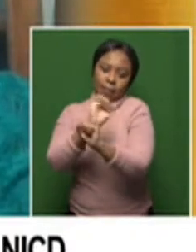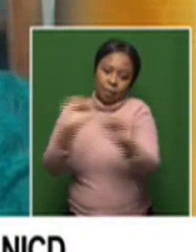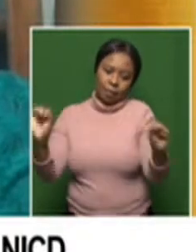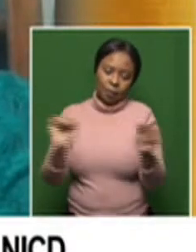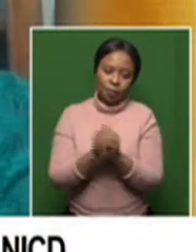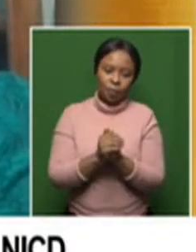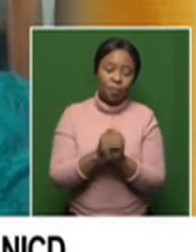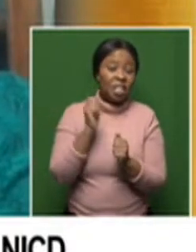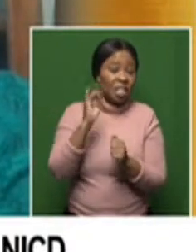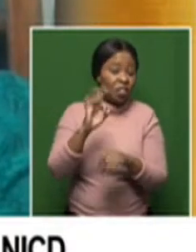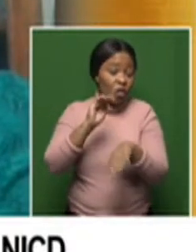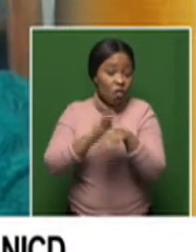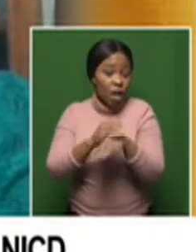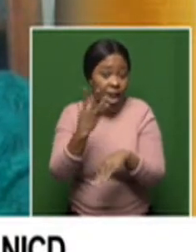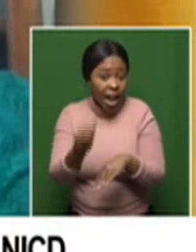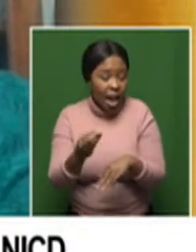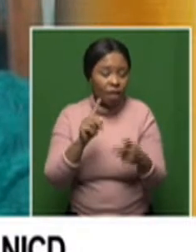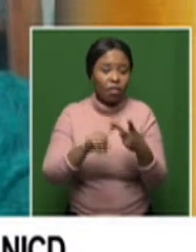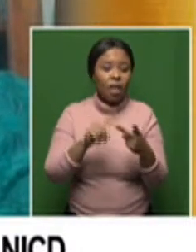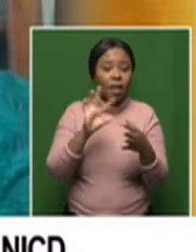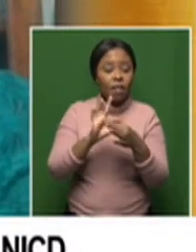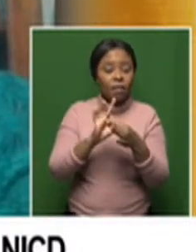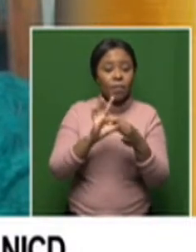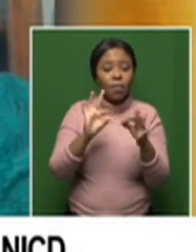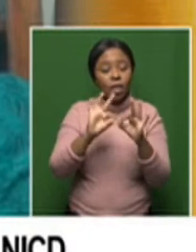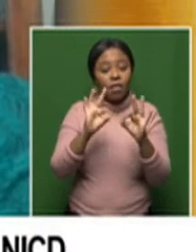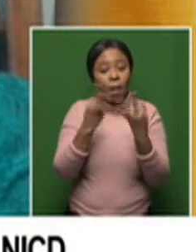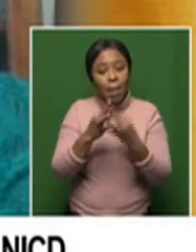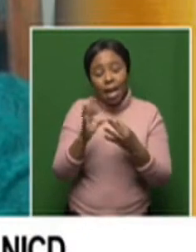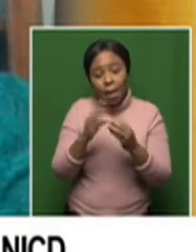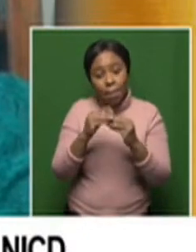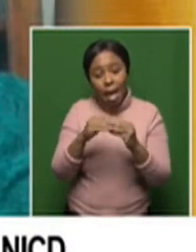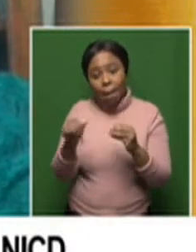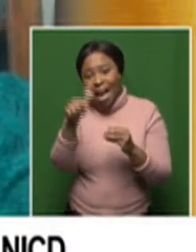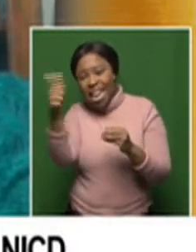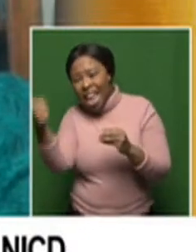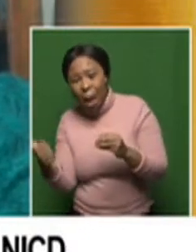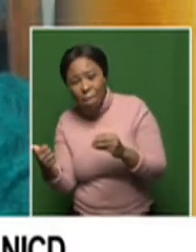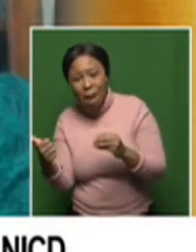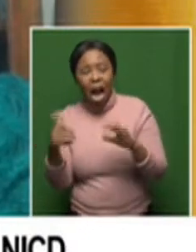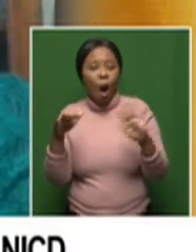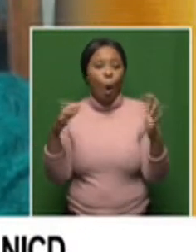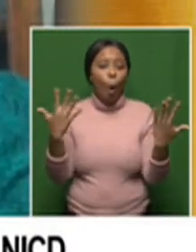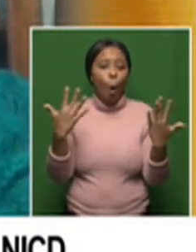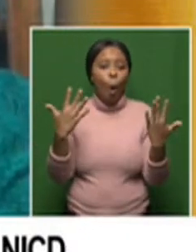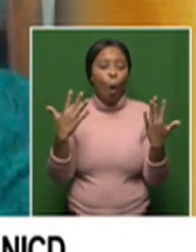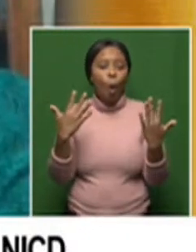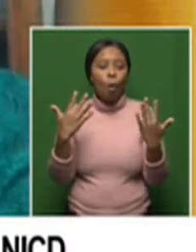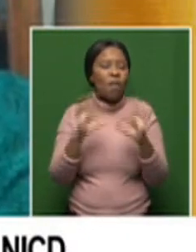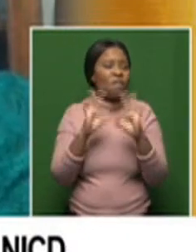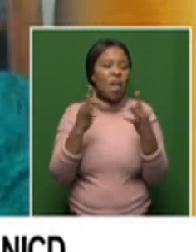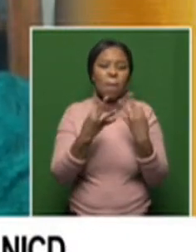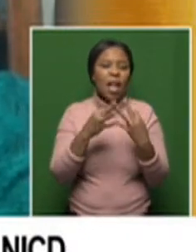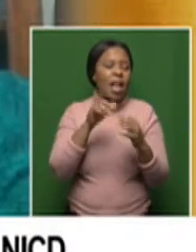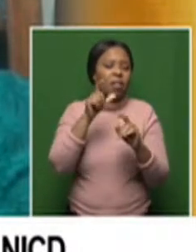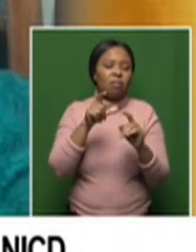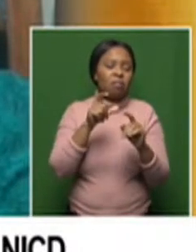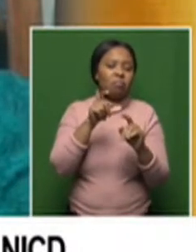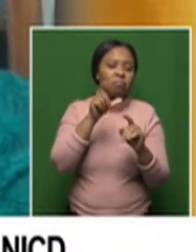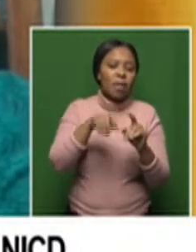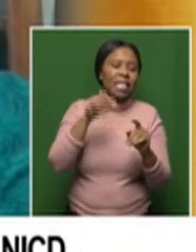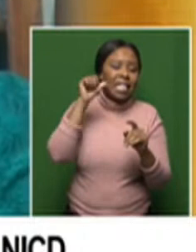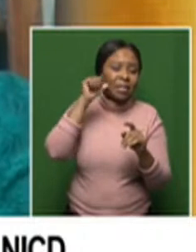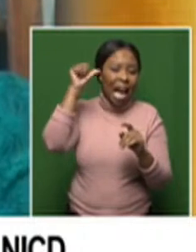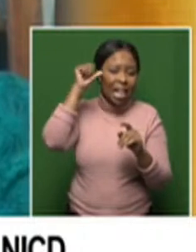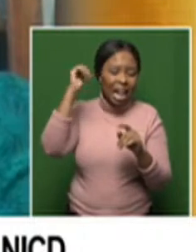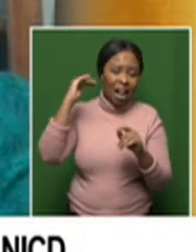have a friend, a family member, a neighbor, or a loved one who is at 60 years and above, especially our senior citizens